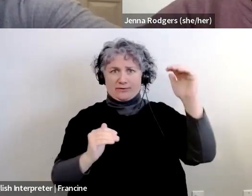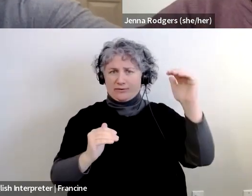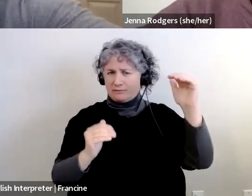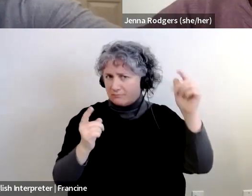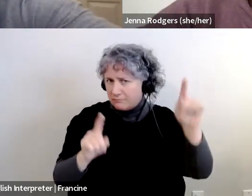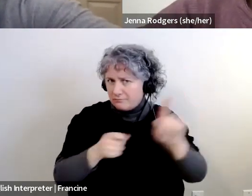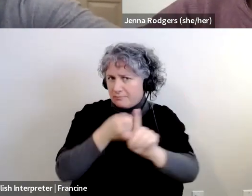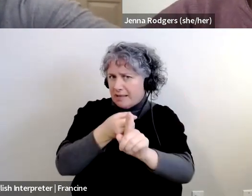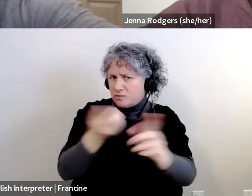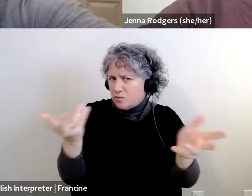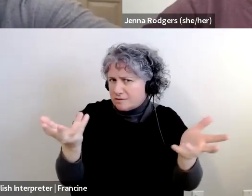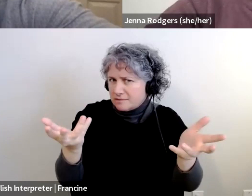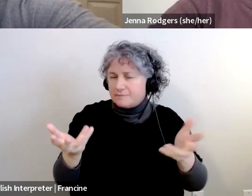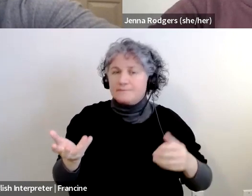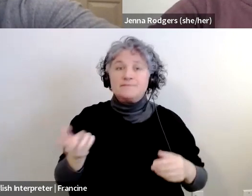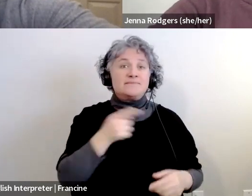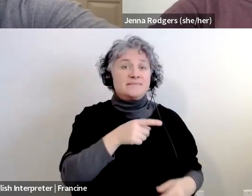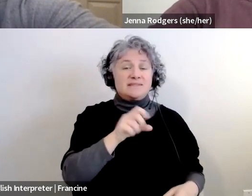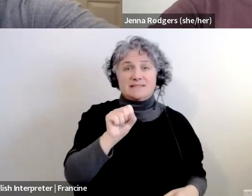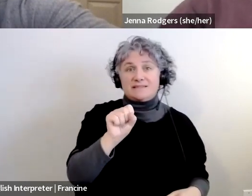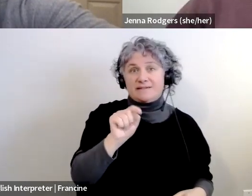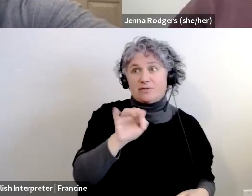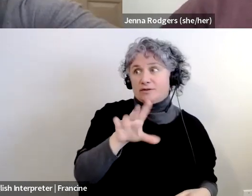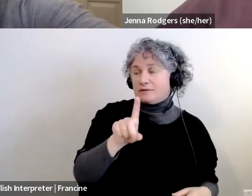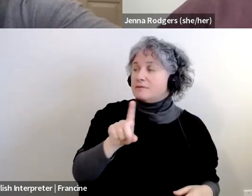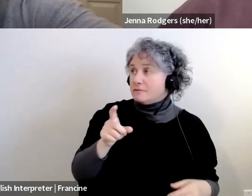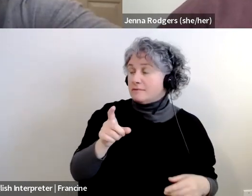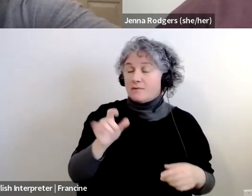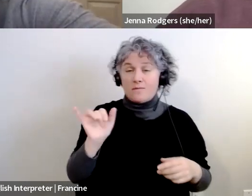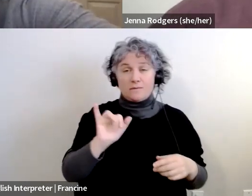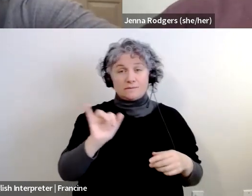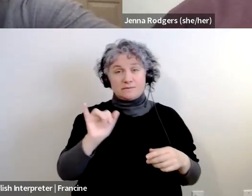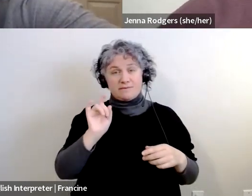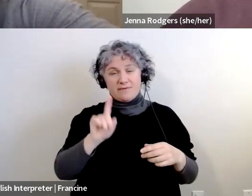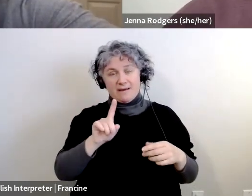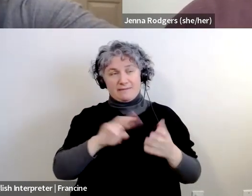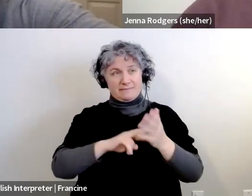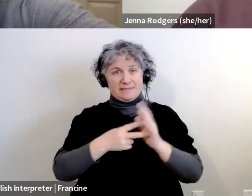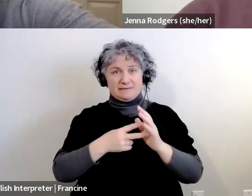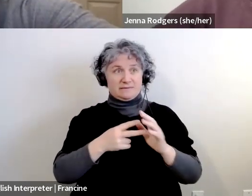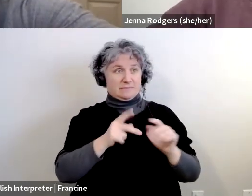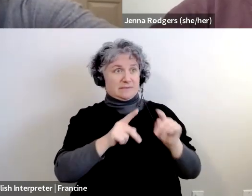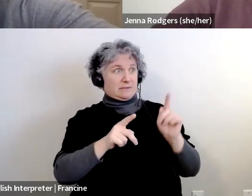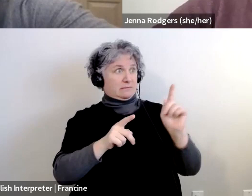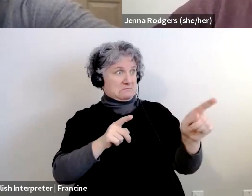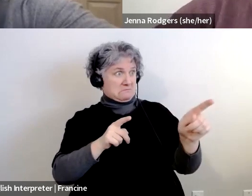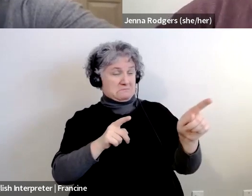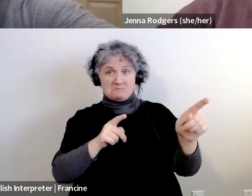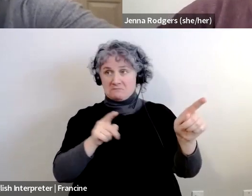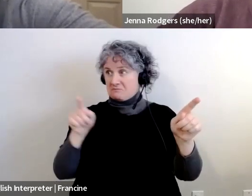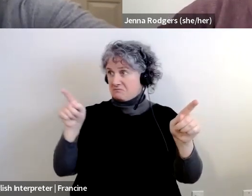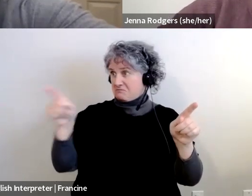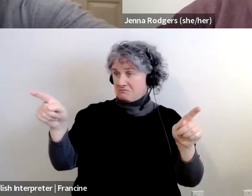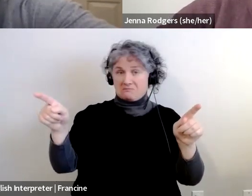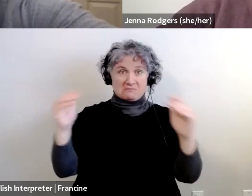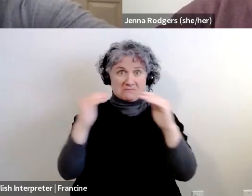Yeah, it clearly ingrains the idea that certain folks have more value than others, so that within that space,